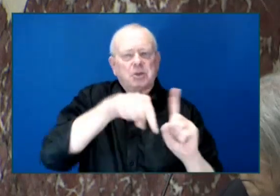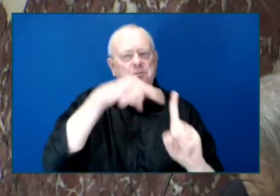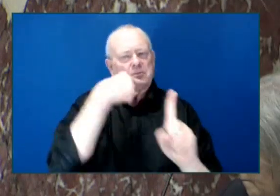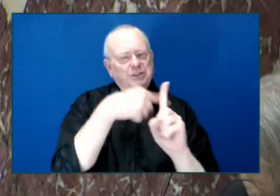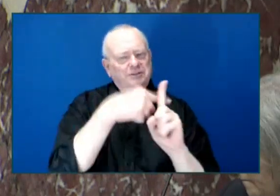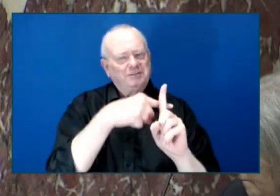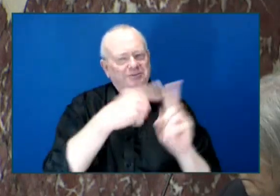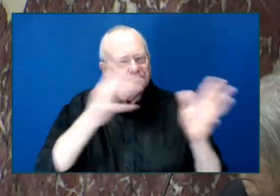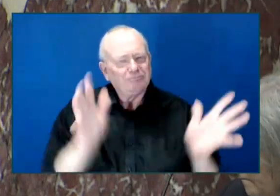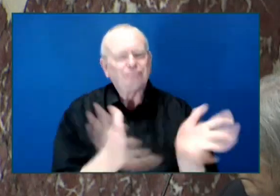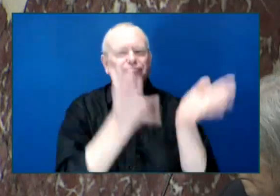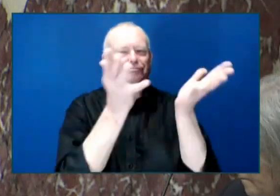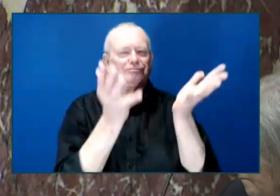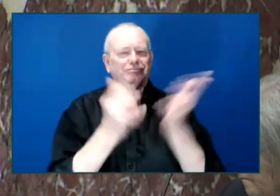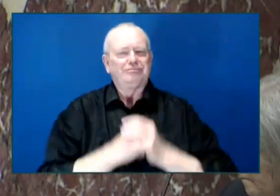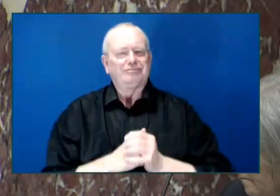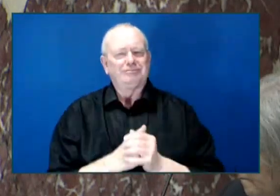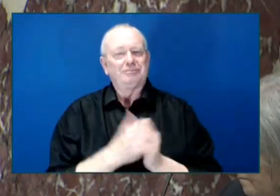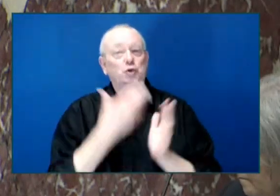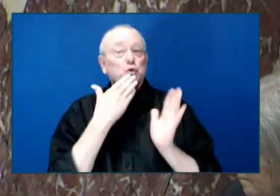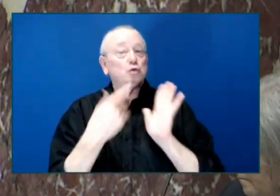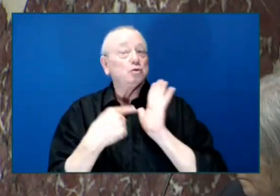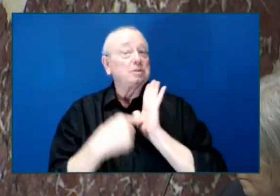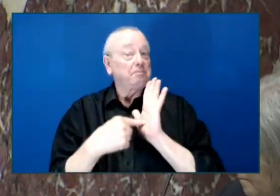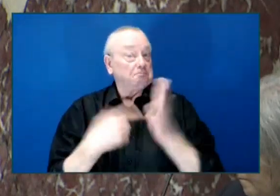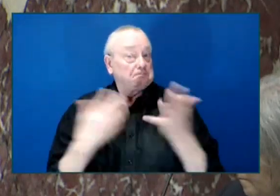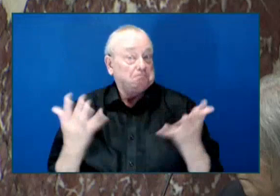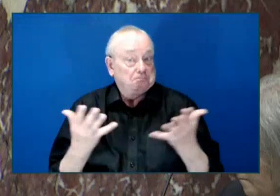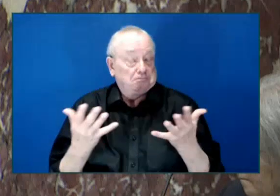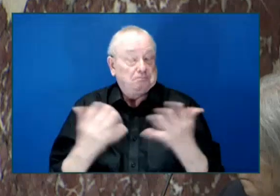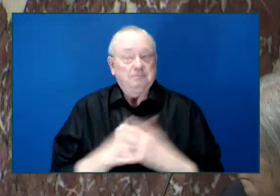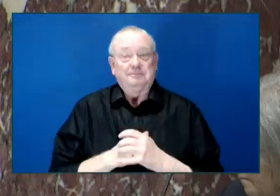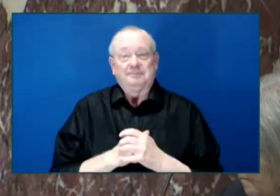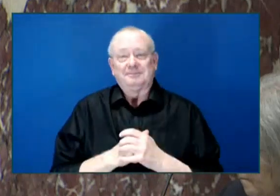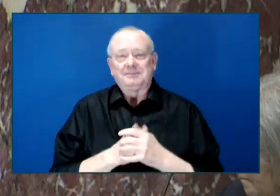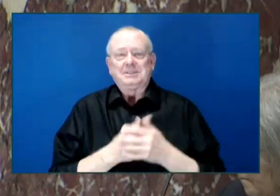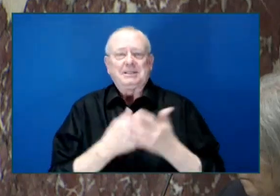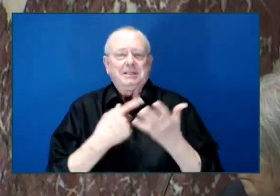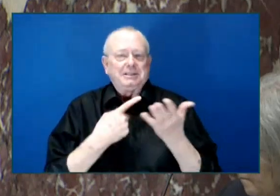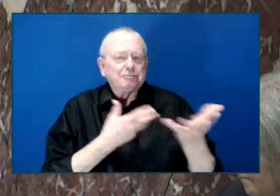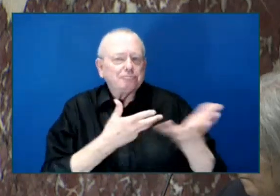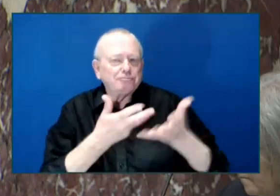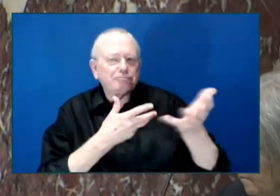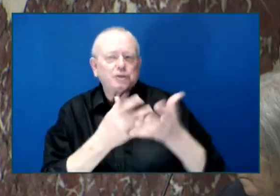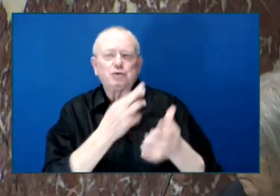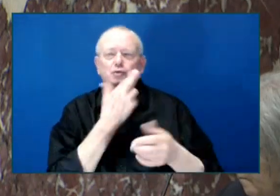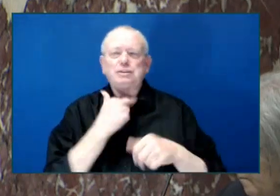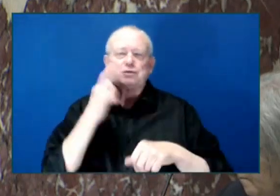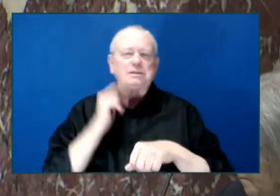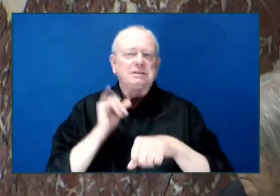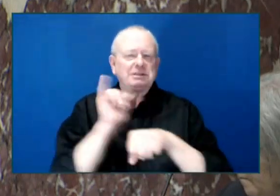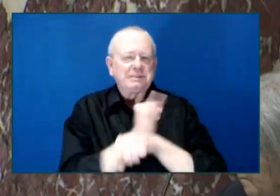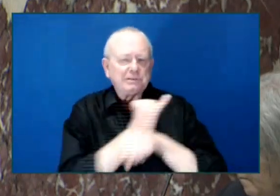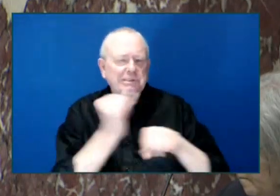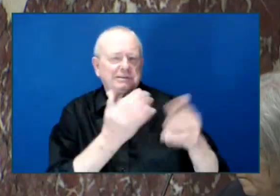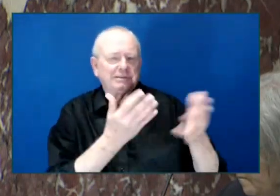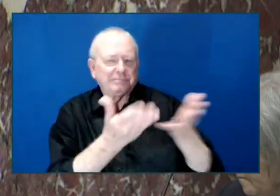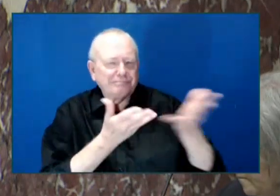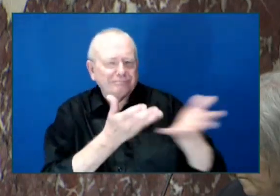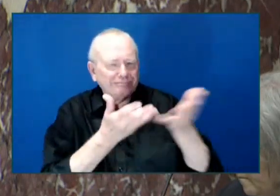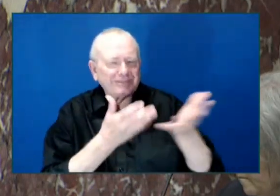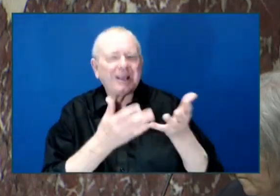with restaurants, talking to industry and working with the people that are impacted. We put in 2 supports that were very, very beneficial.